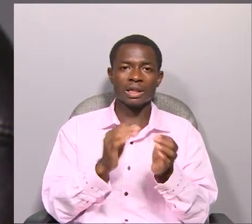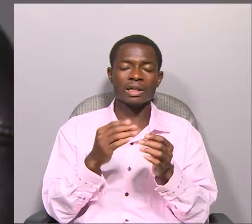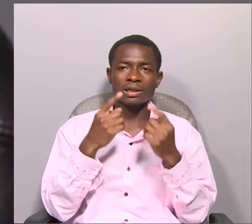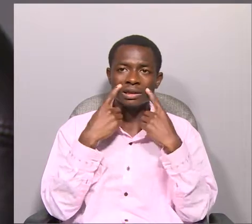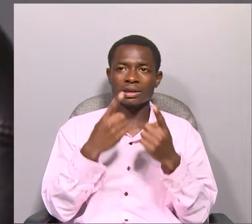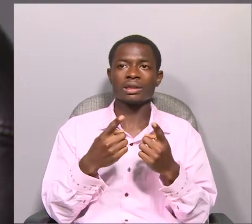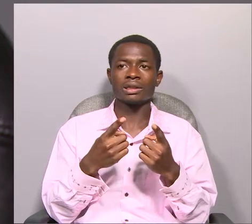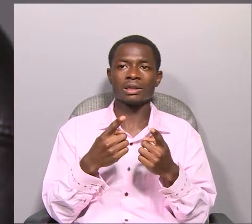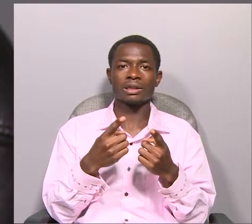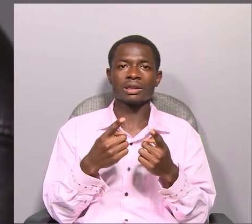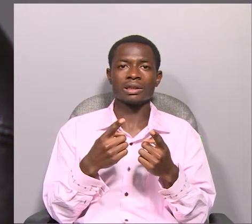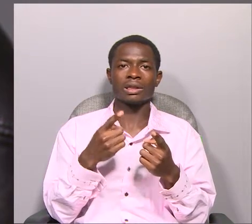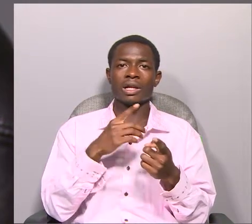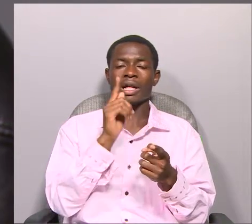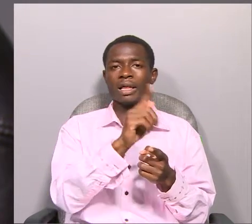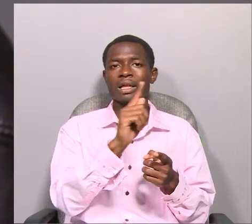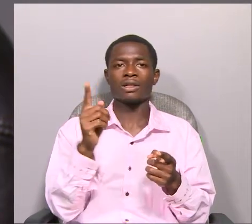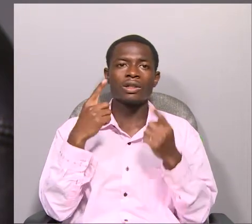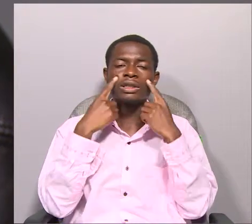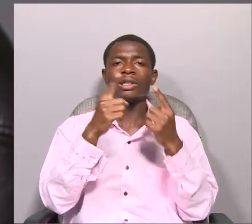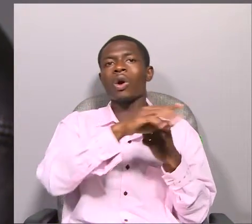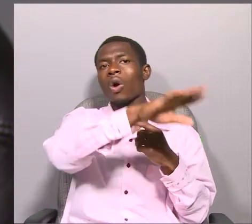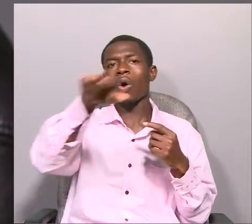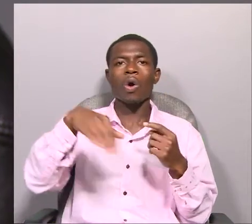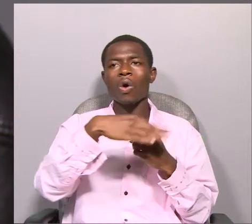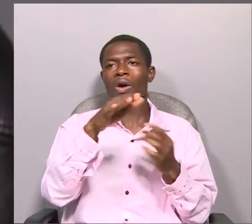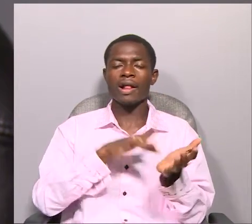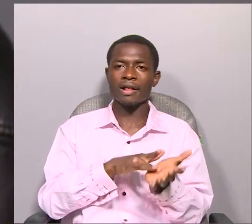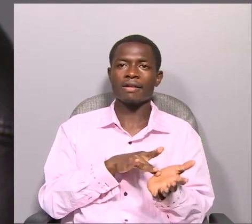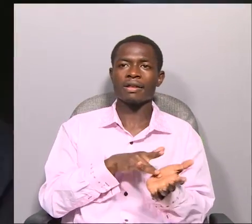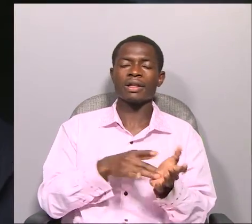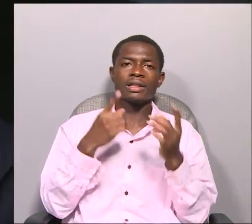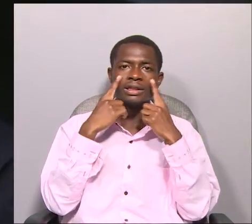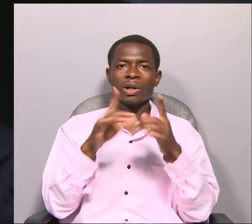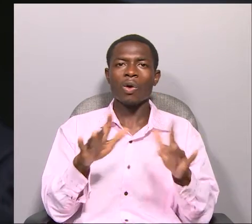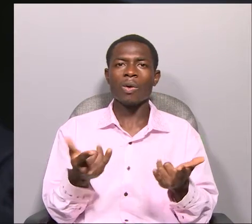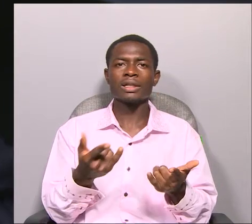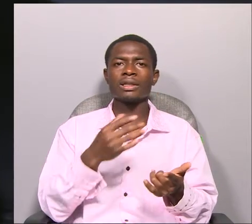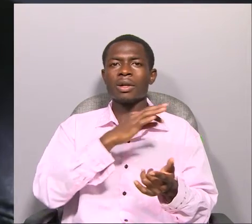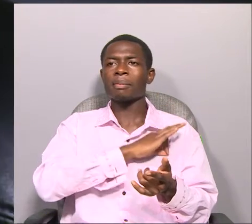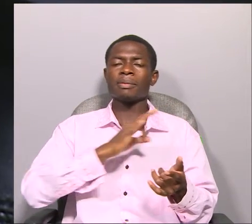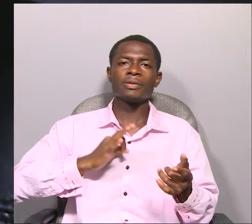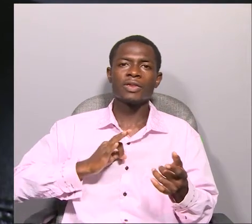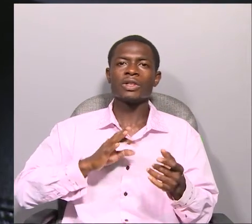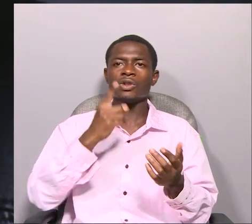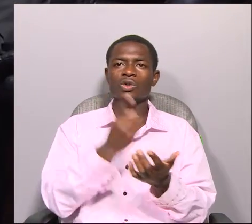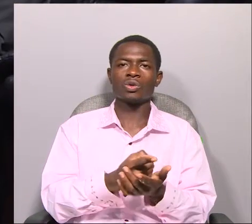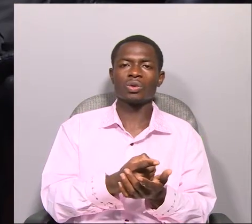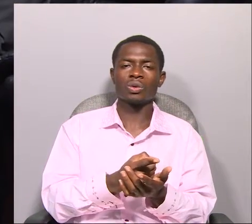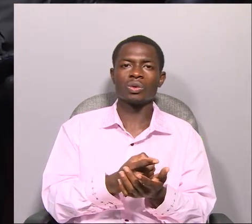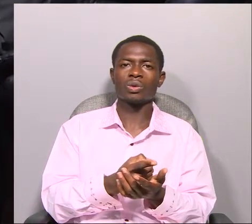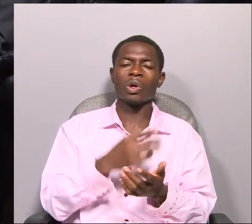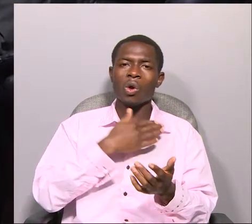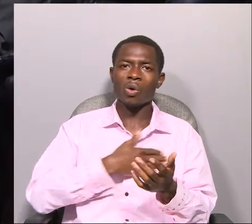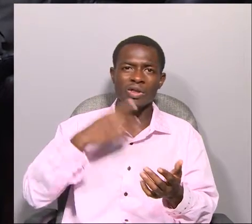their means, then perhaps you say, oh, well, if the money was stolen, so what can he do?